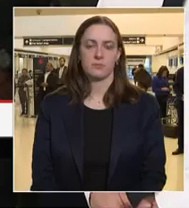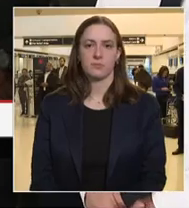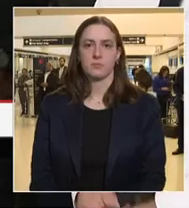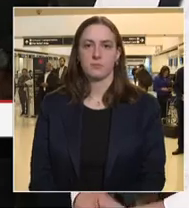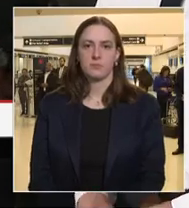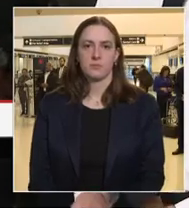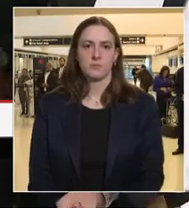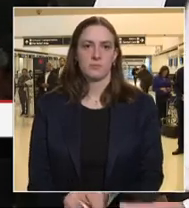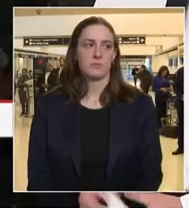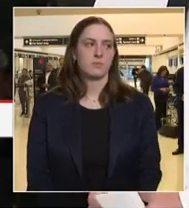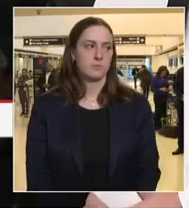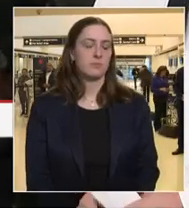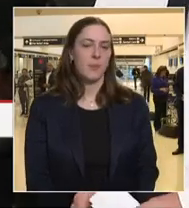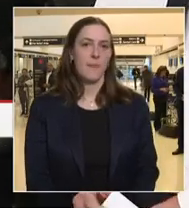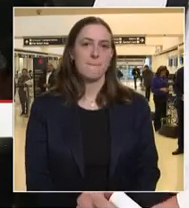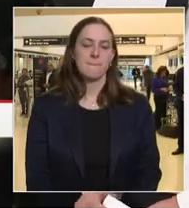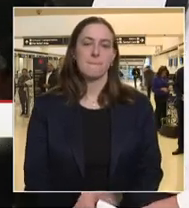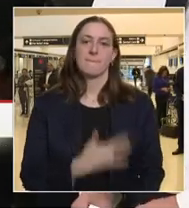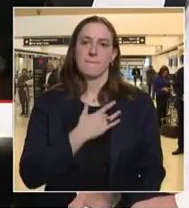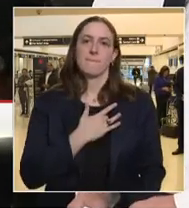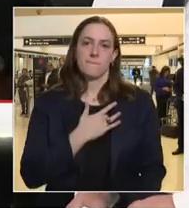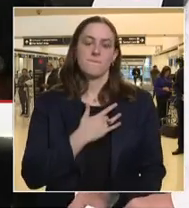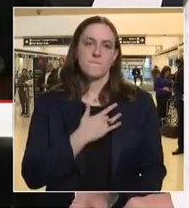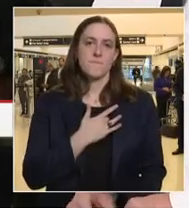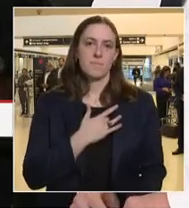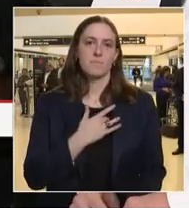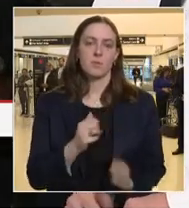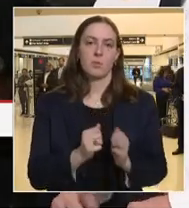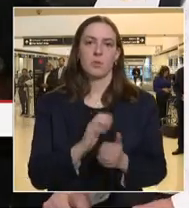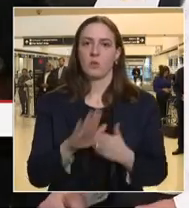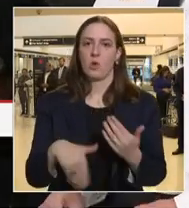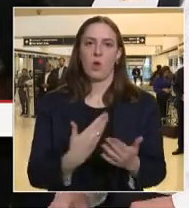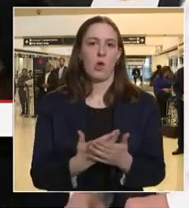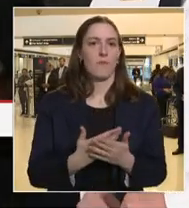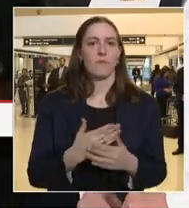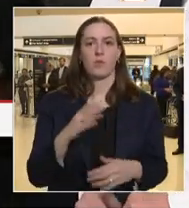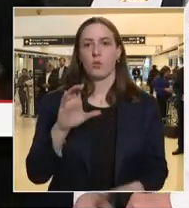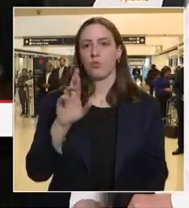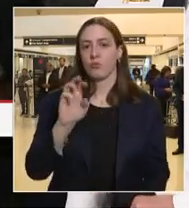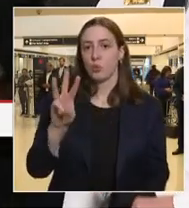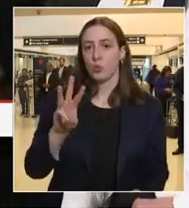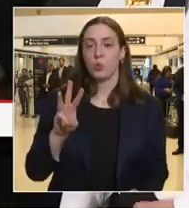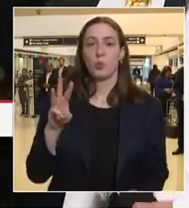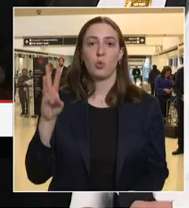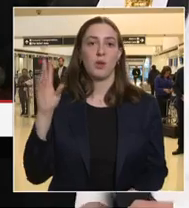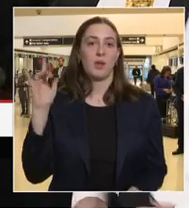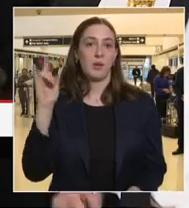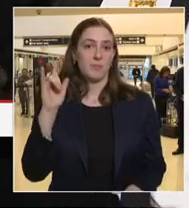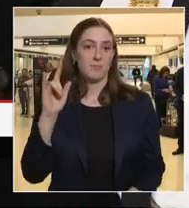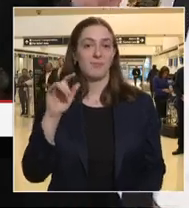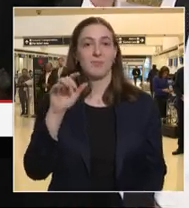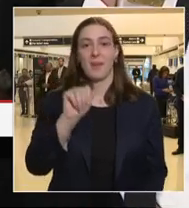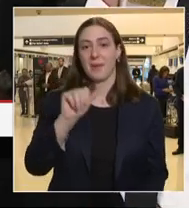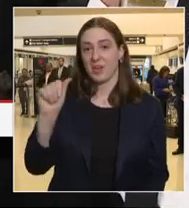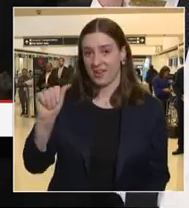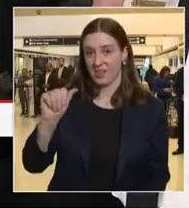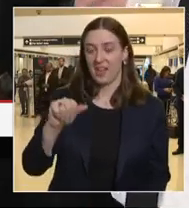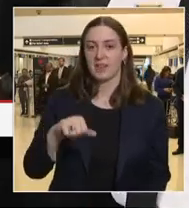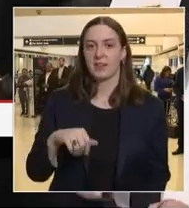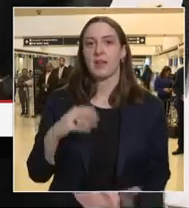Our hearts are certainly with all of the crew in American Airlines, and we'll hear from CEO Isom.